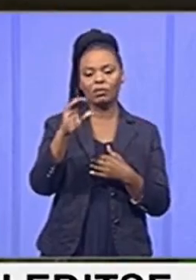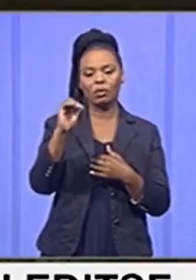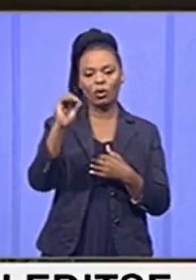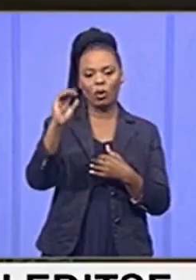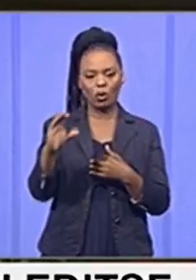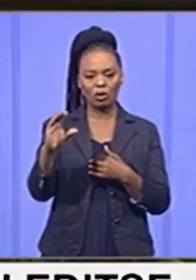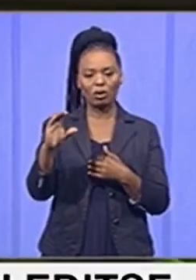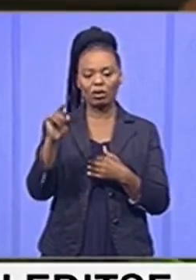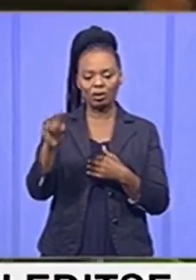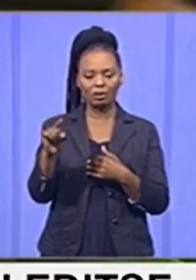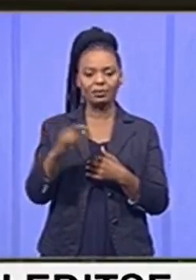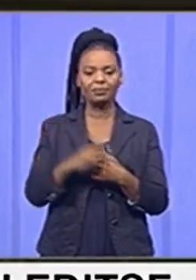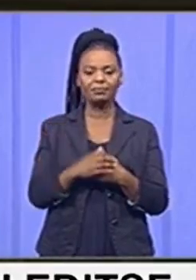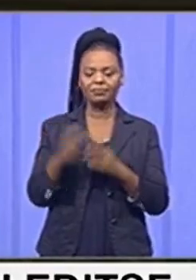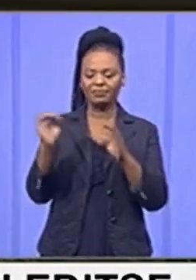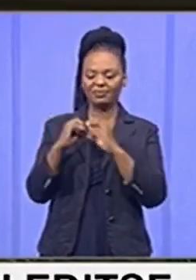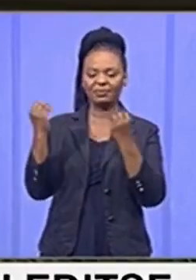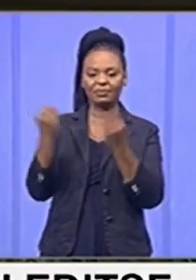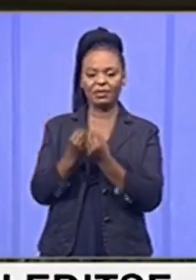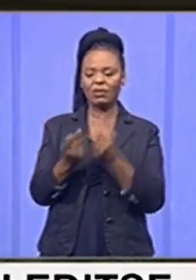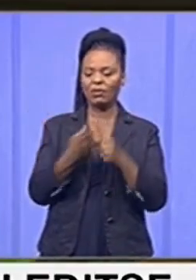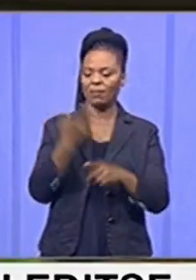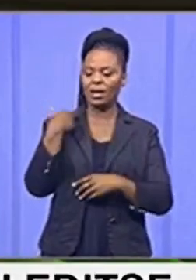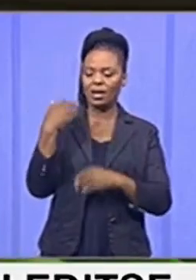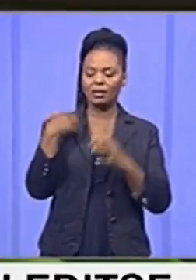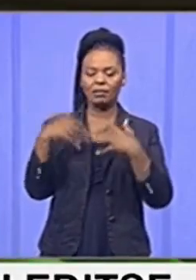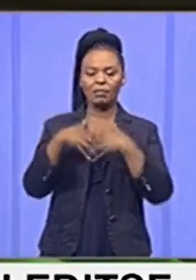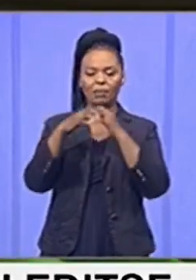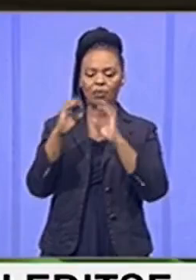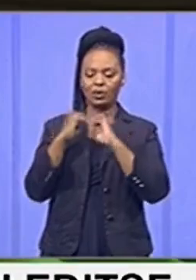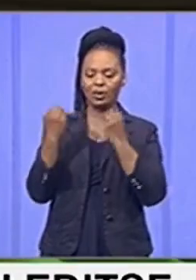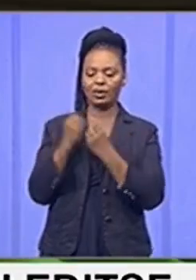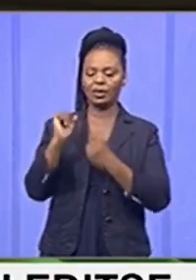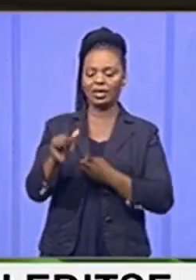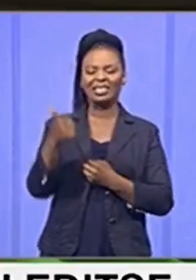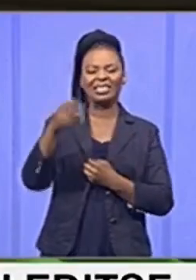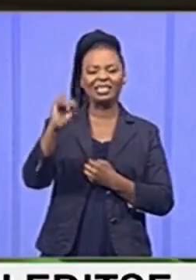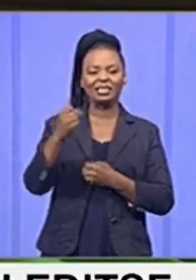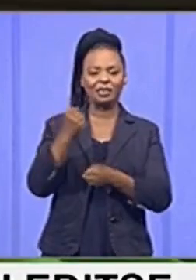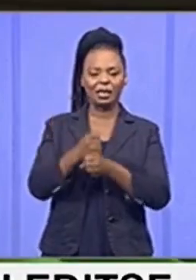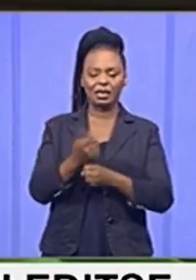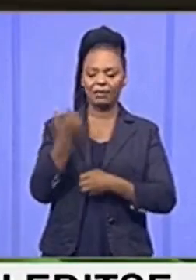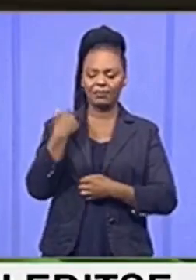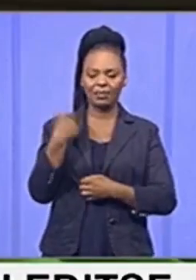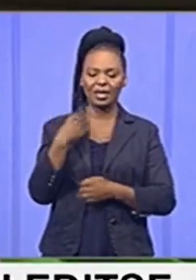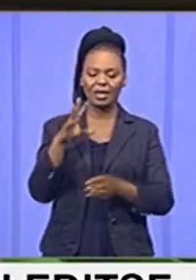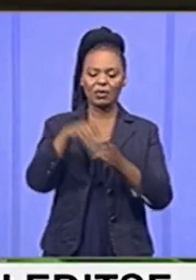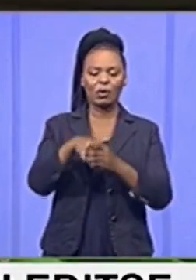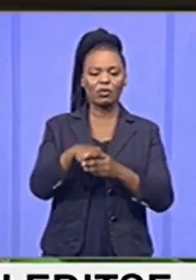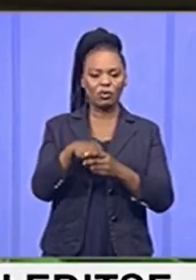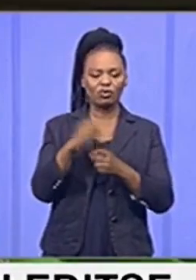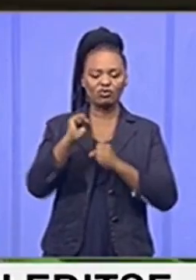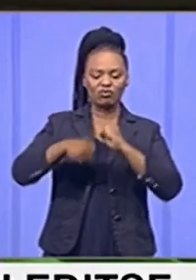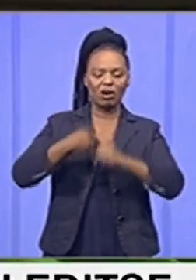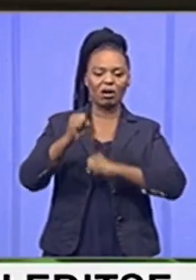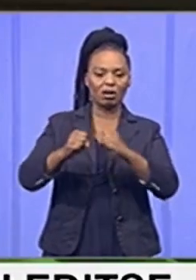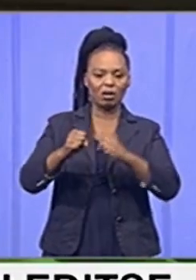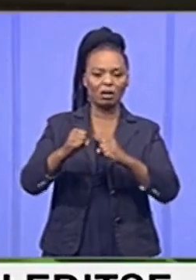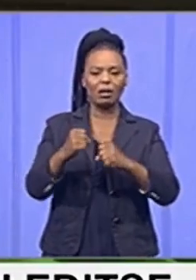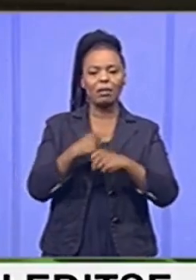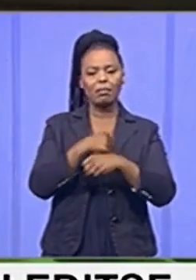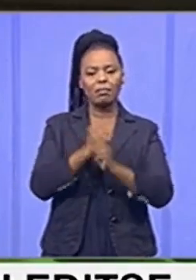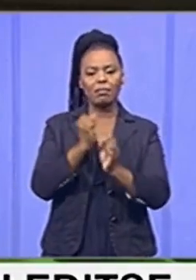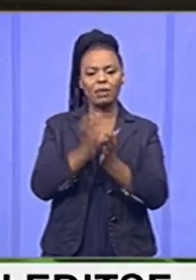been involved since the 60s. They've been involved in the struggle to make the lives of